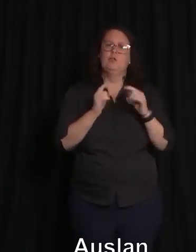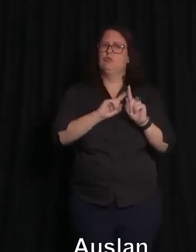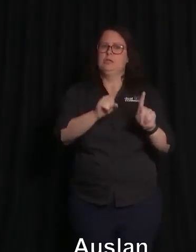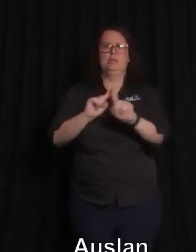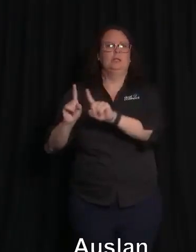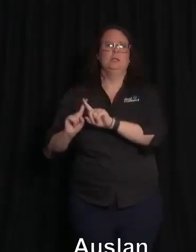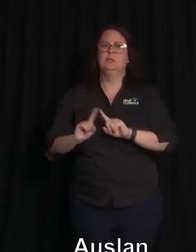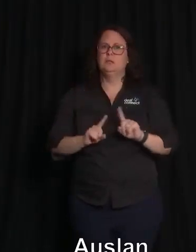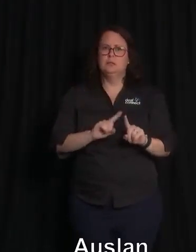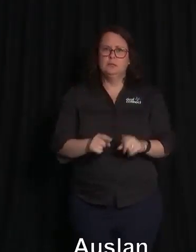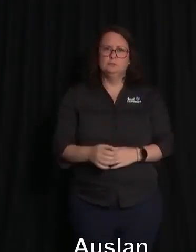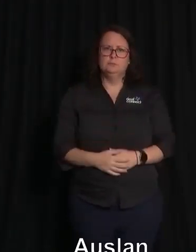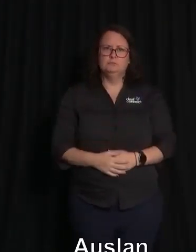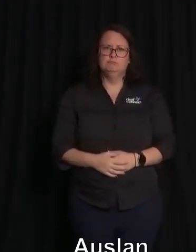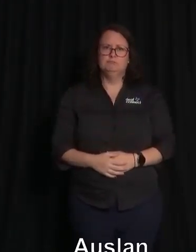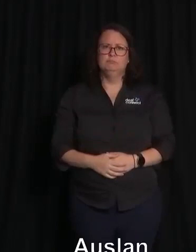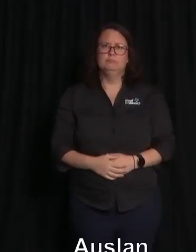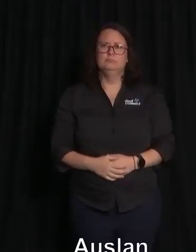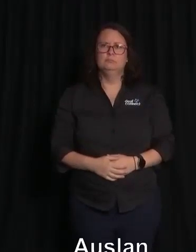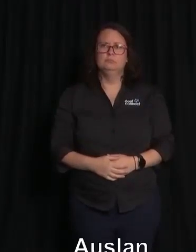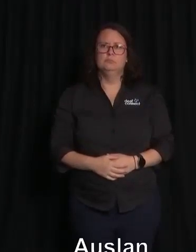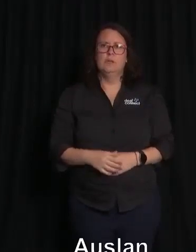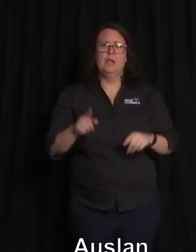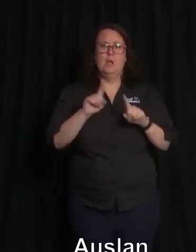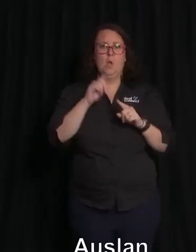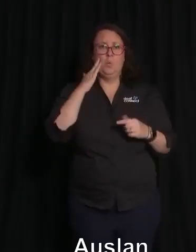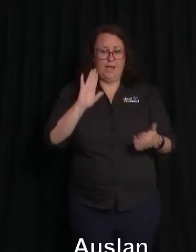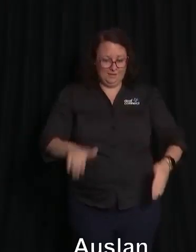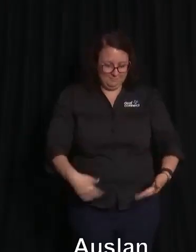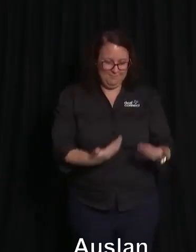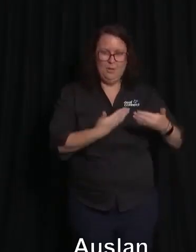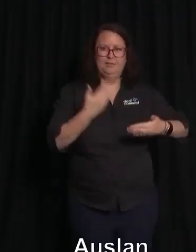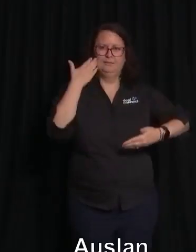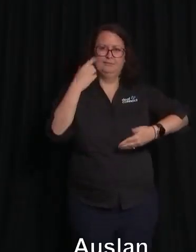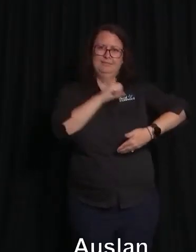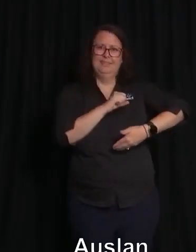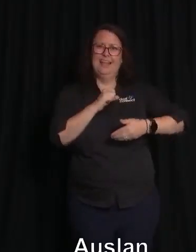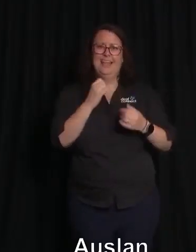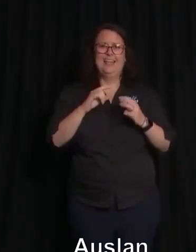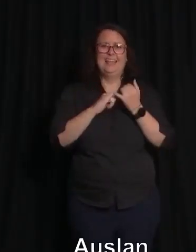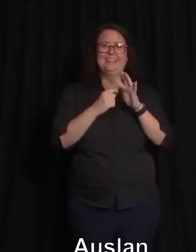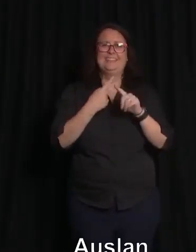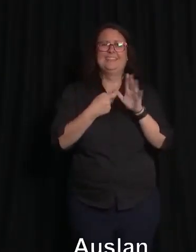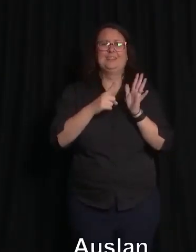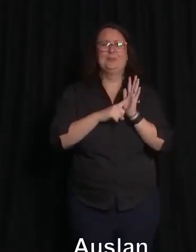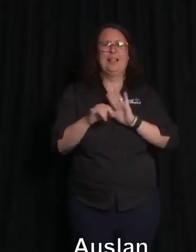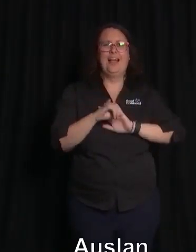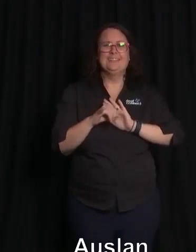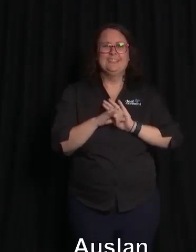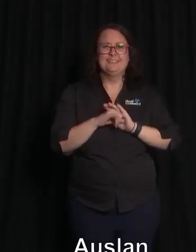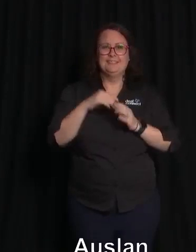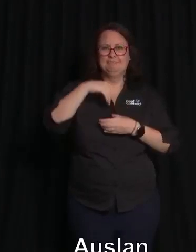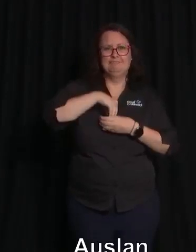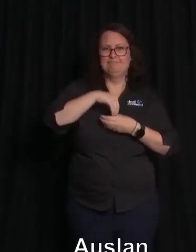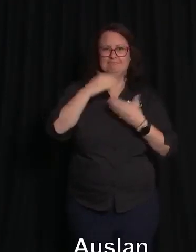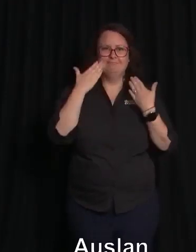don't know the sexual orientation or gender identity of infants and young children, and they may grow up to have an